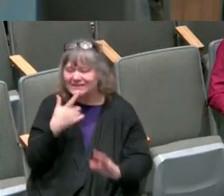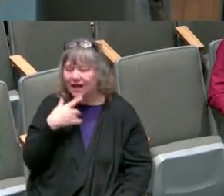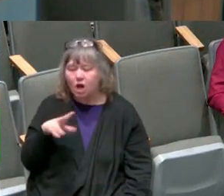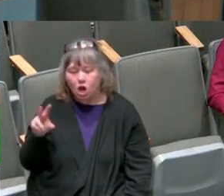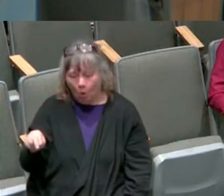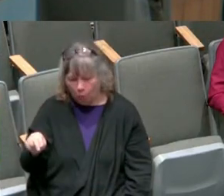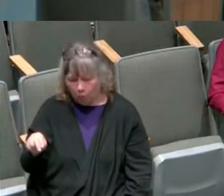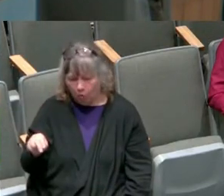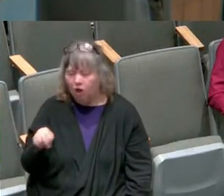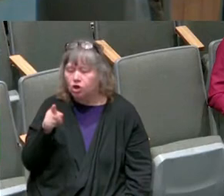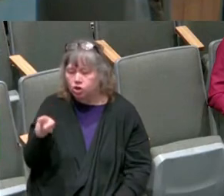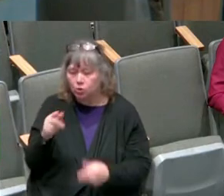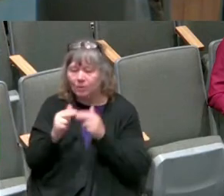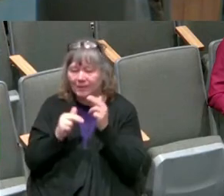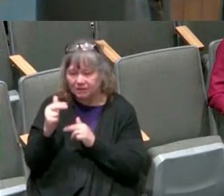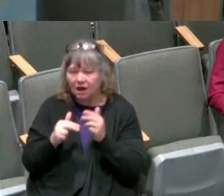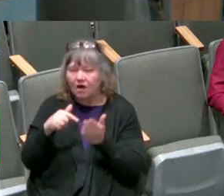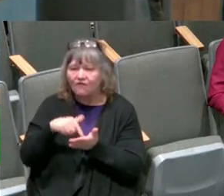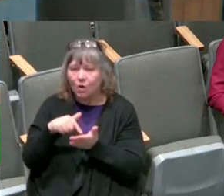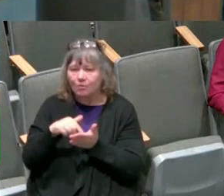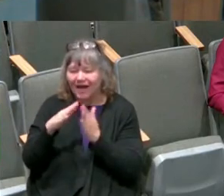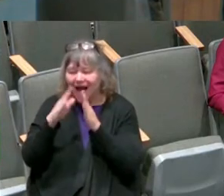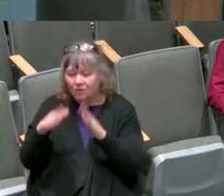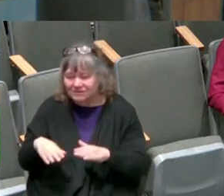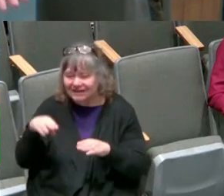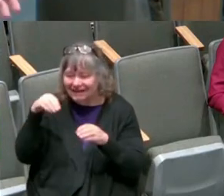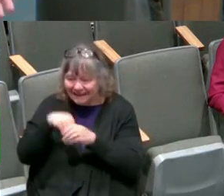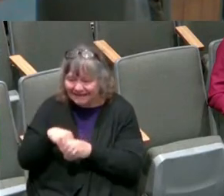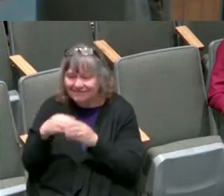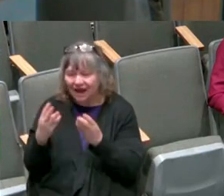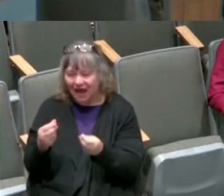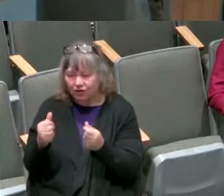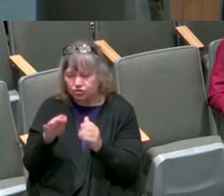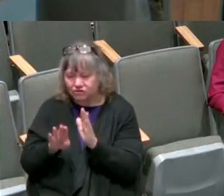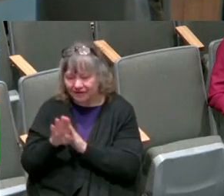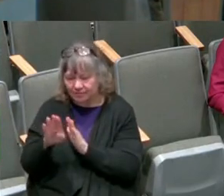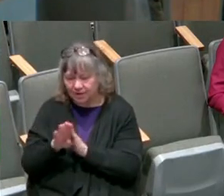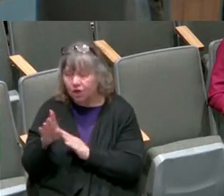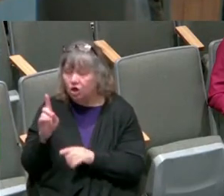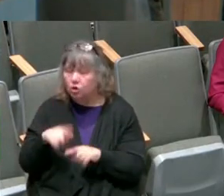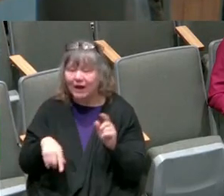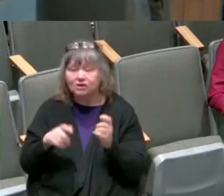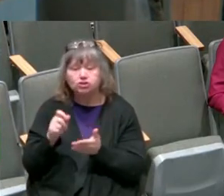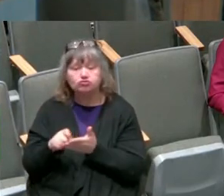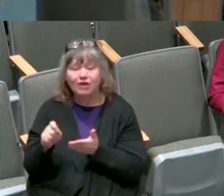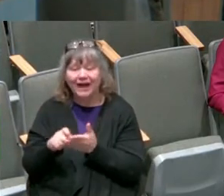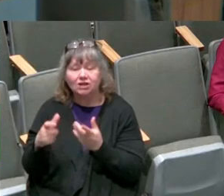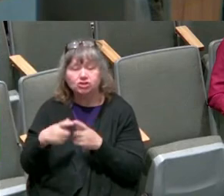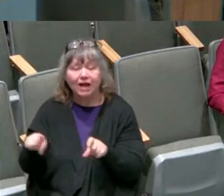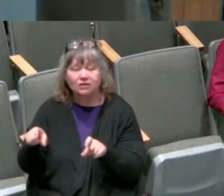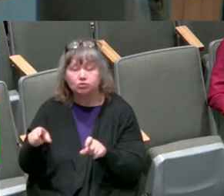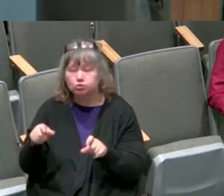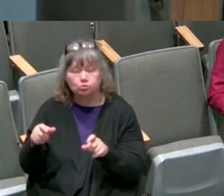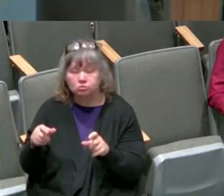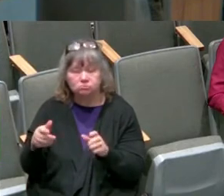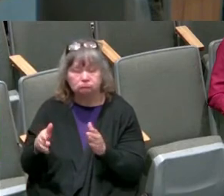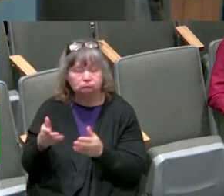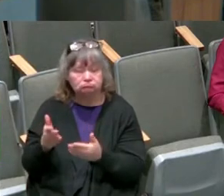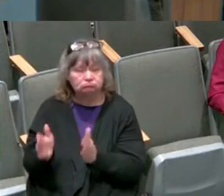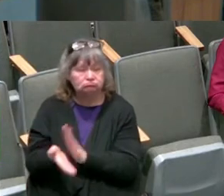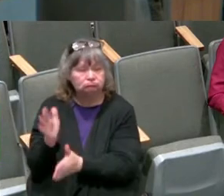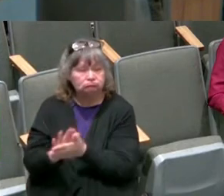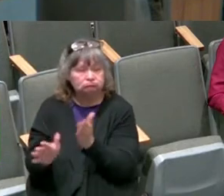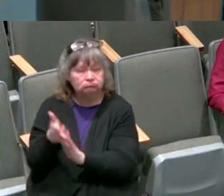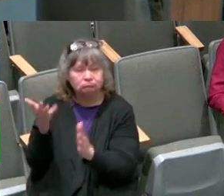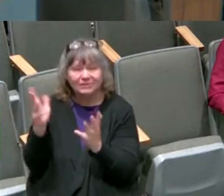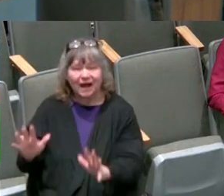you're going to build an affordable home in the land that you're developing you can't just simply write a check to make it go away this is